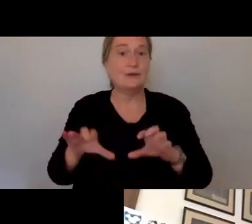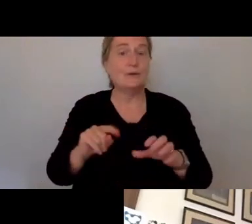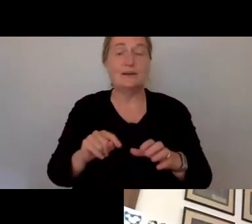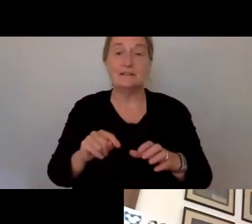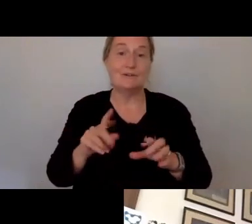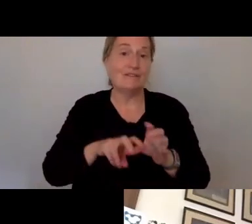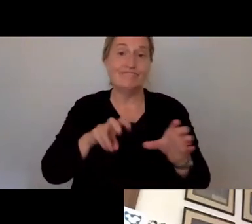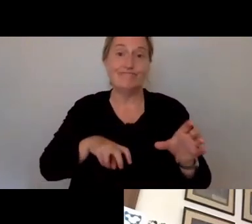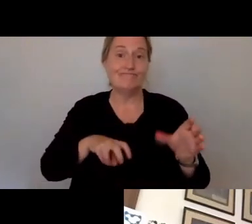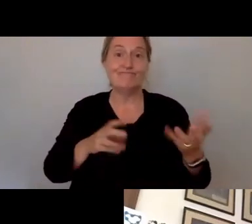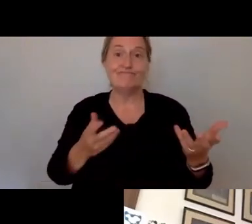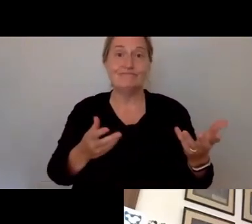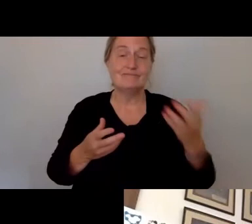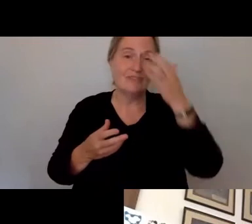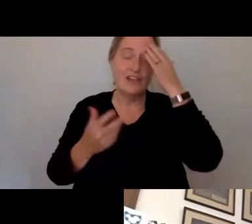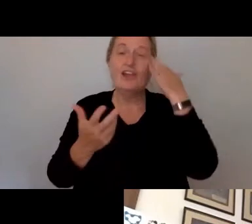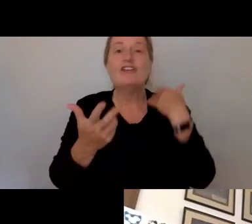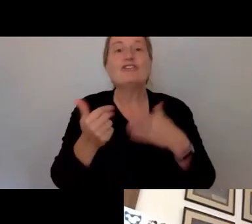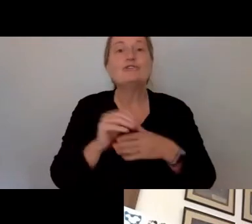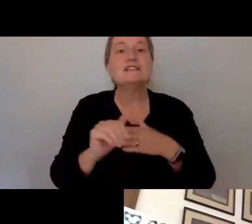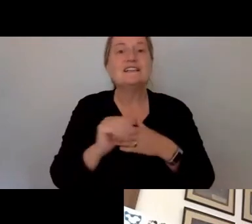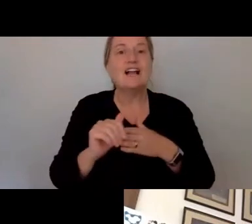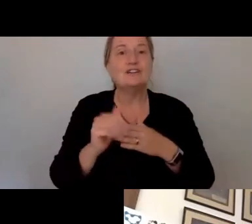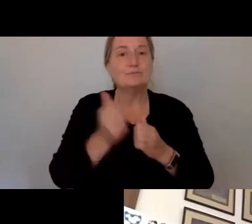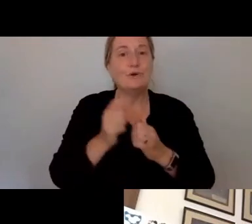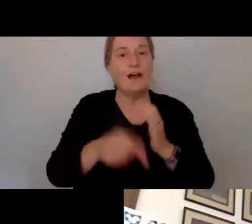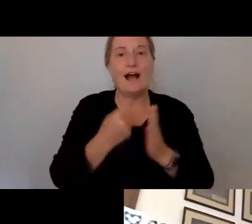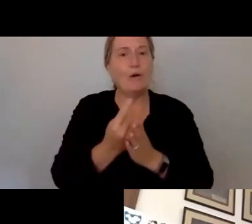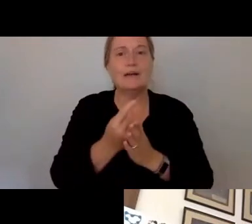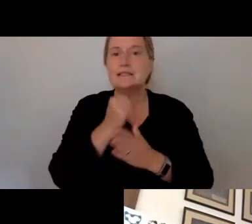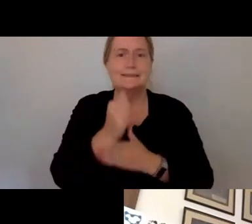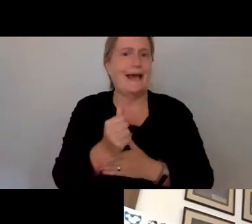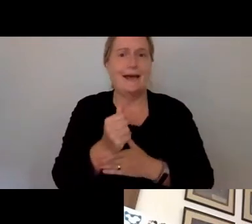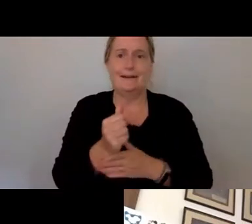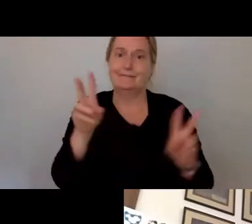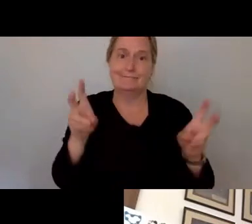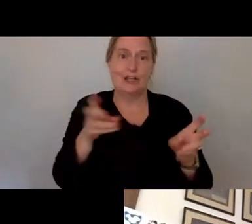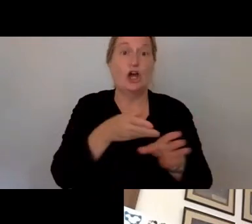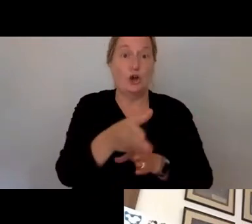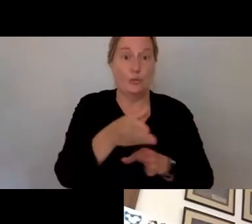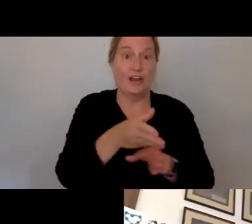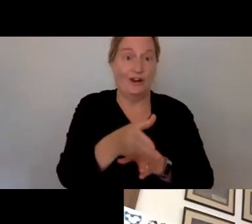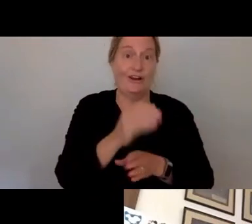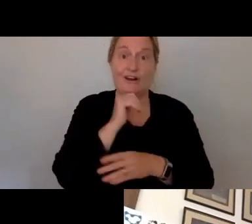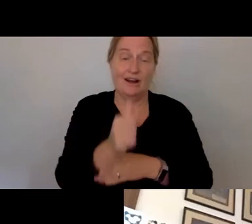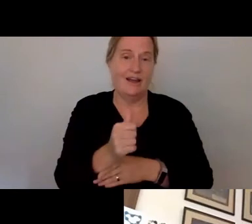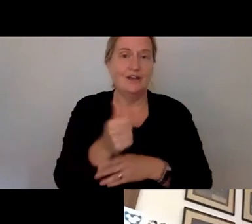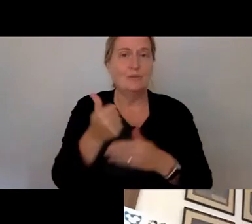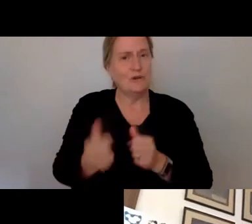hour is not a lot of a career. And we've been trying to get them $2 during COVID, kind of as sort of hazard pay, or just please keep going to work